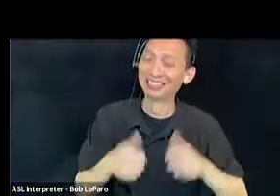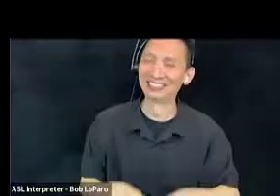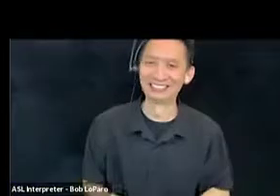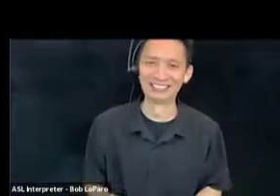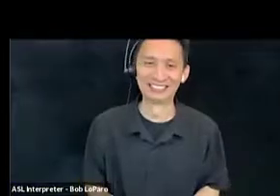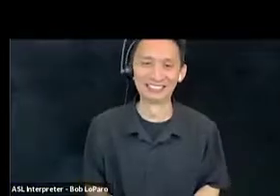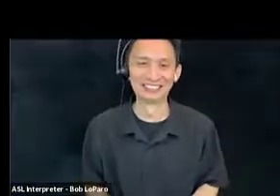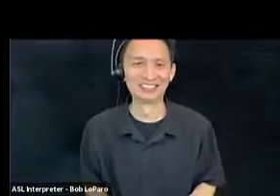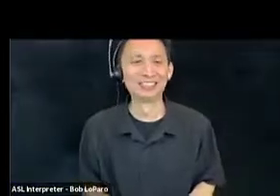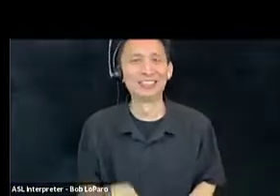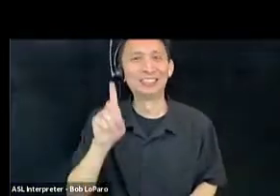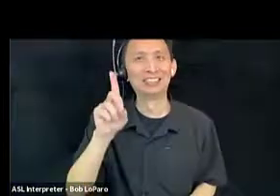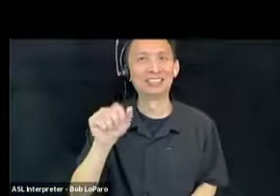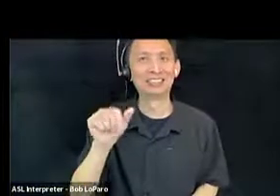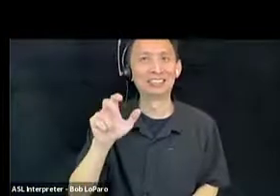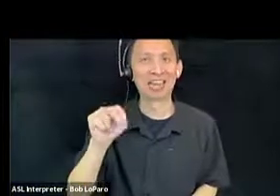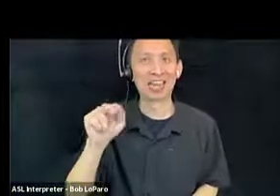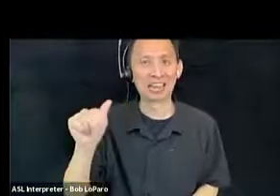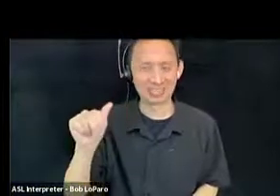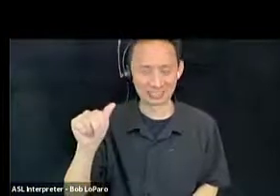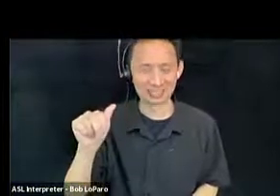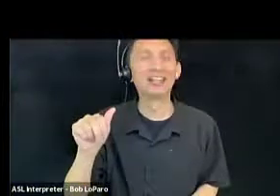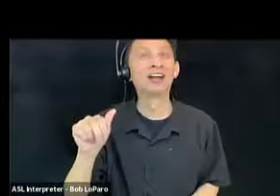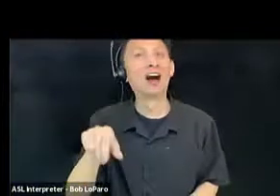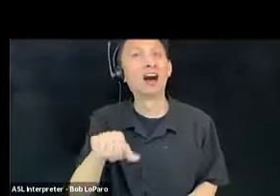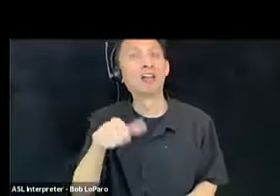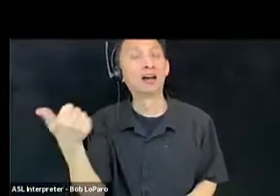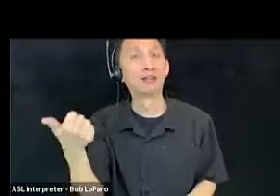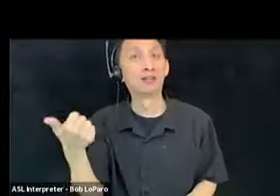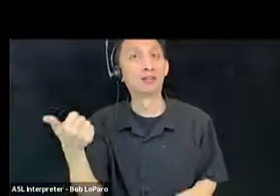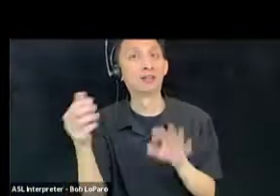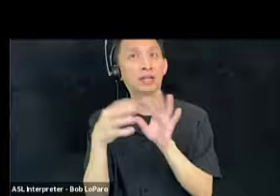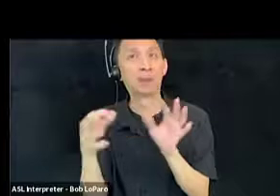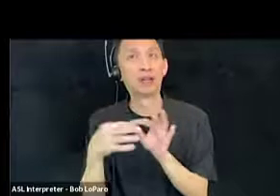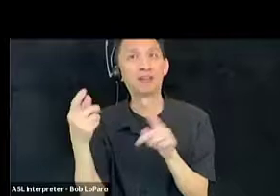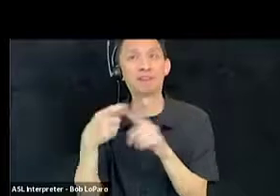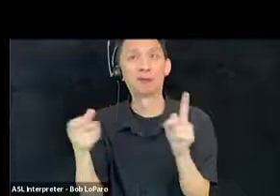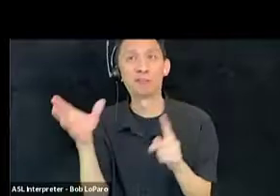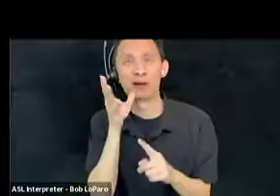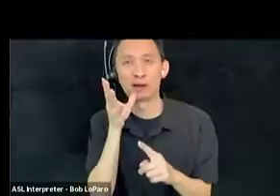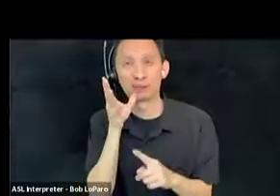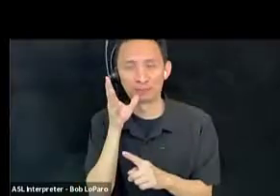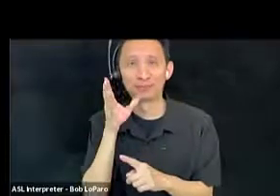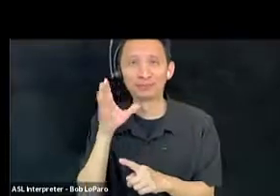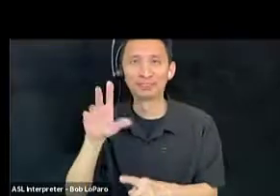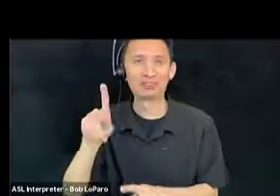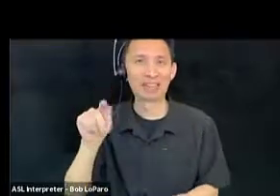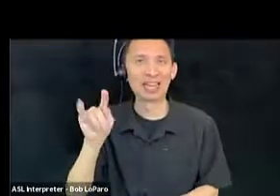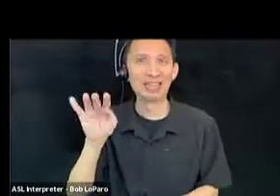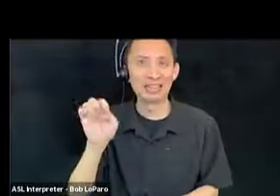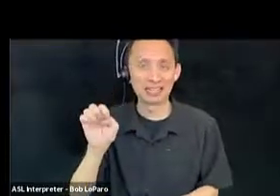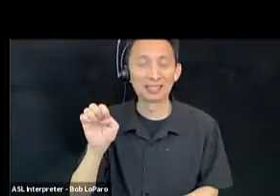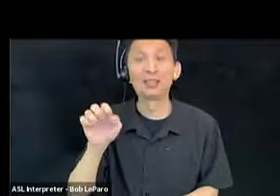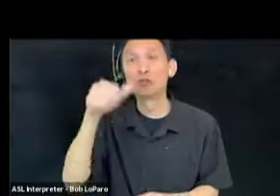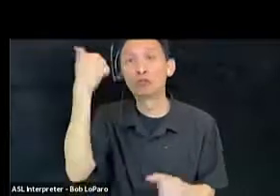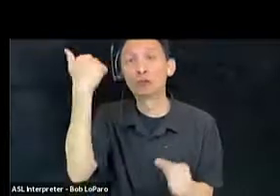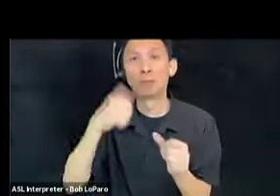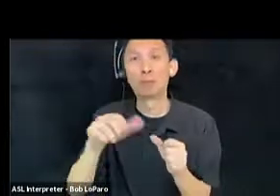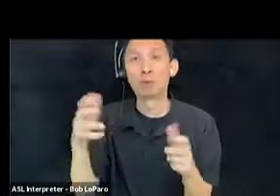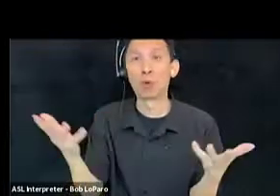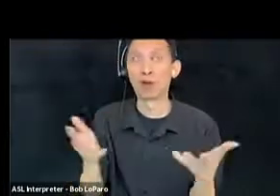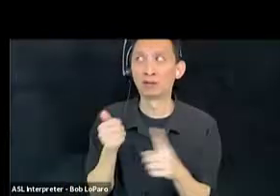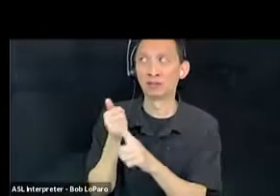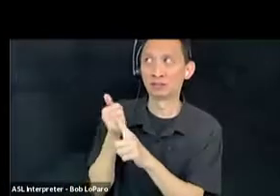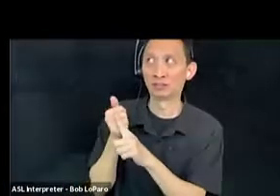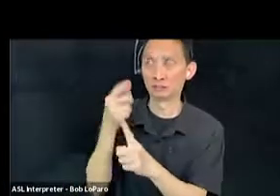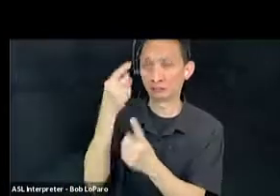Another, Krista, another, um, comment that Katie, that Katie said that I think is so important for us to also remember is that, um, she had